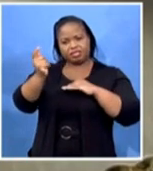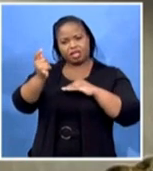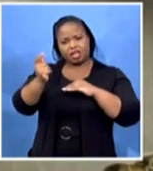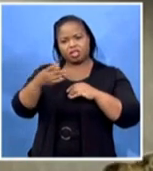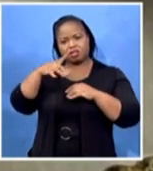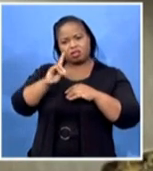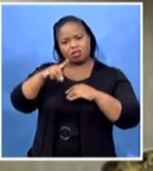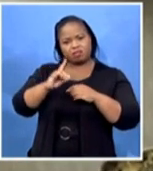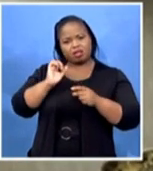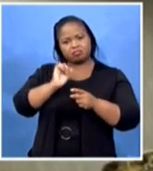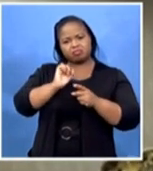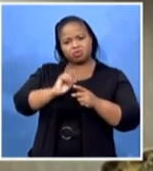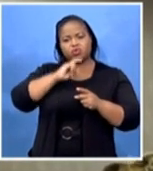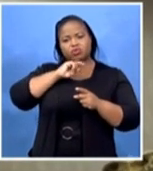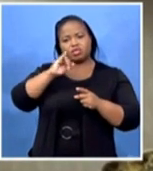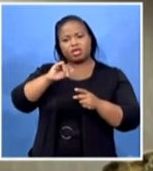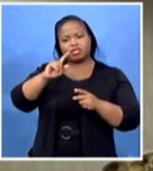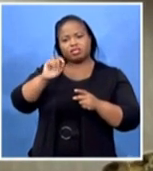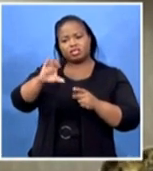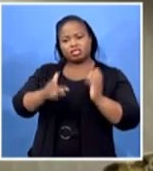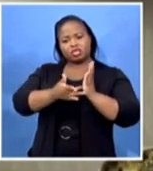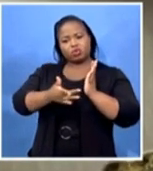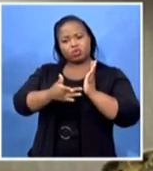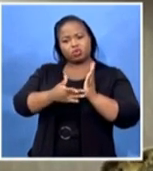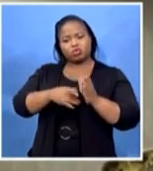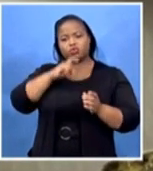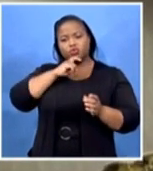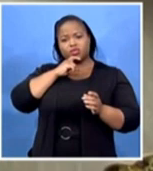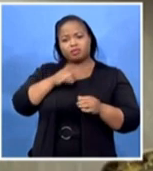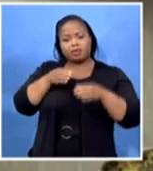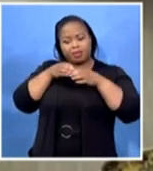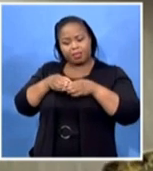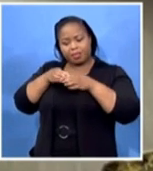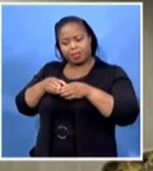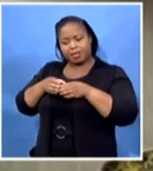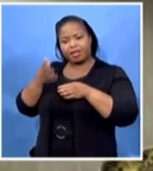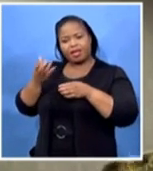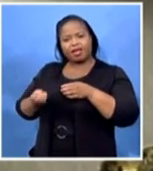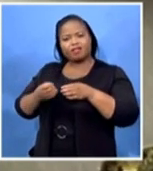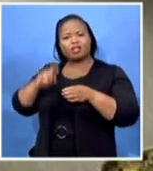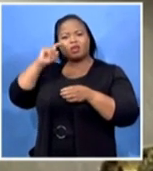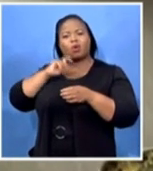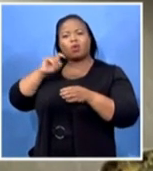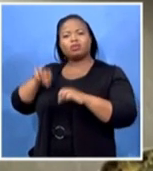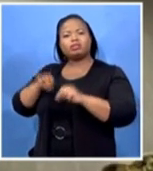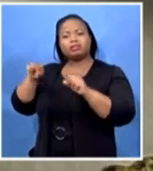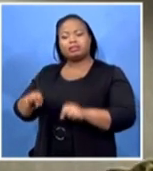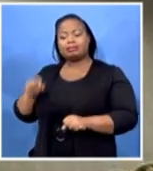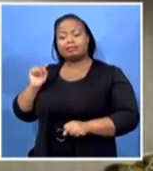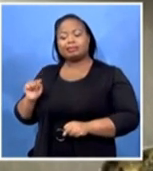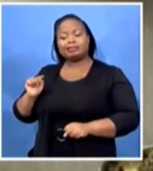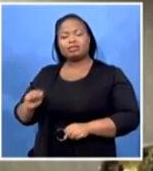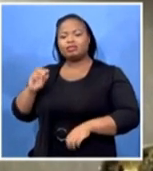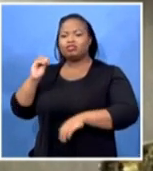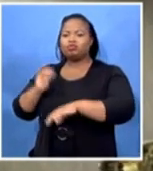With smallholder farmers who are still using the old primitive systems, it's really a dire situation. They are really